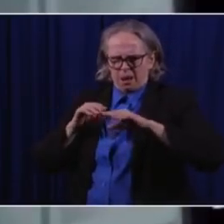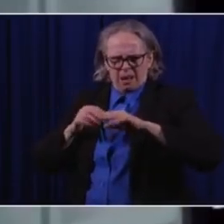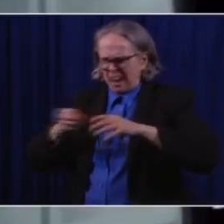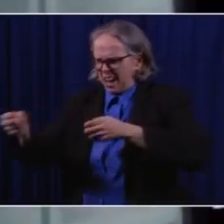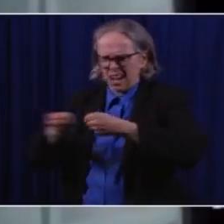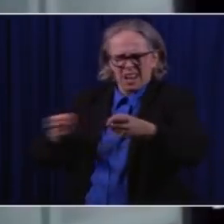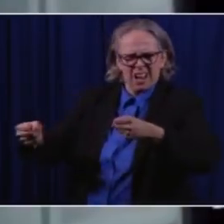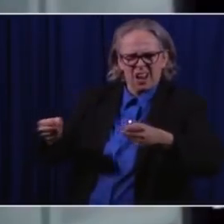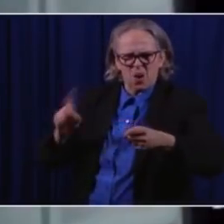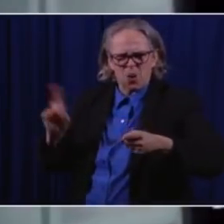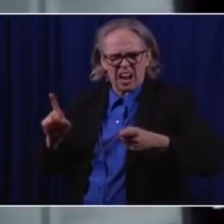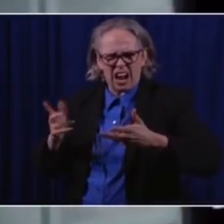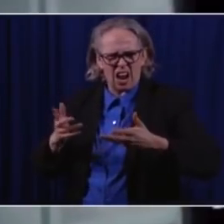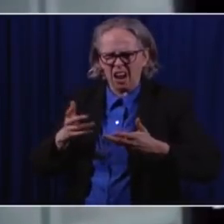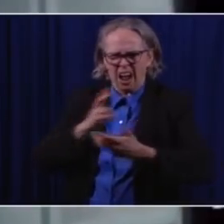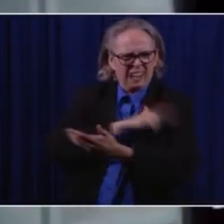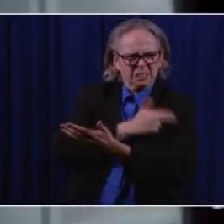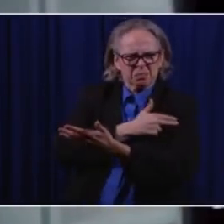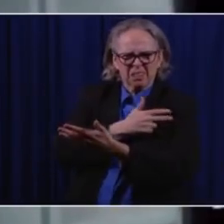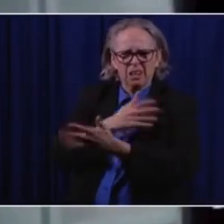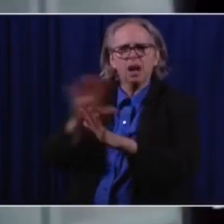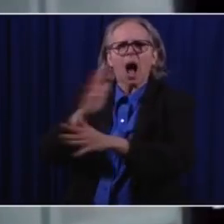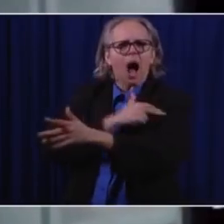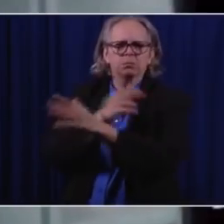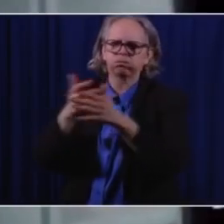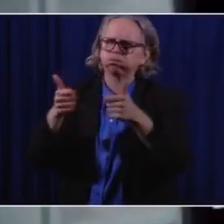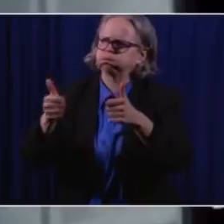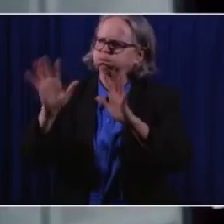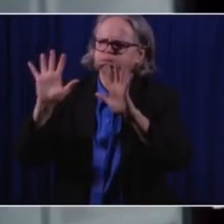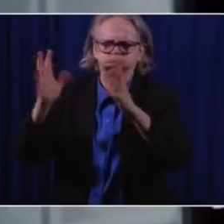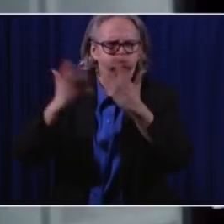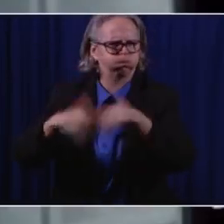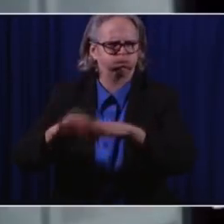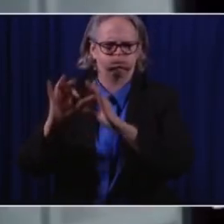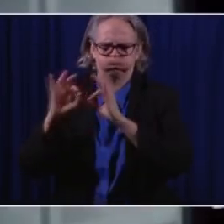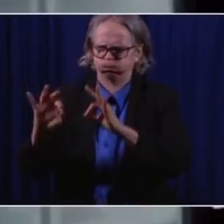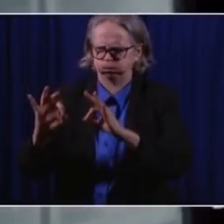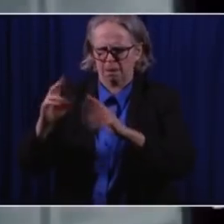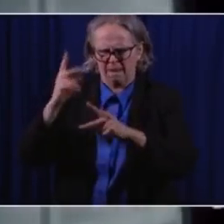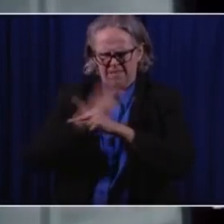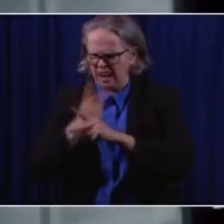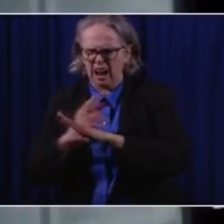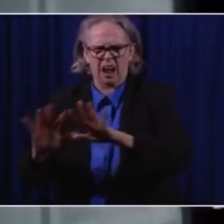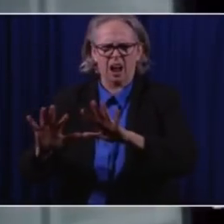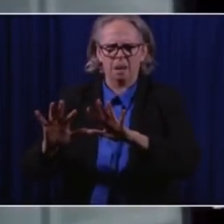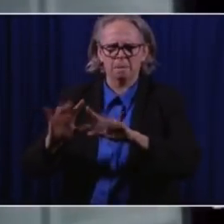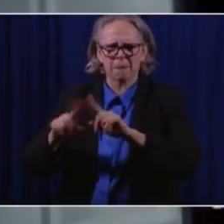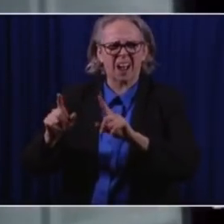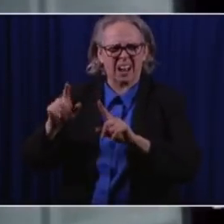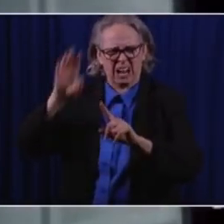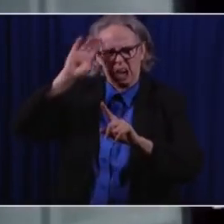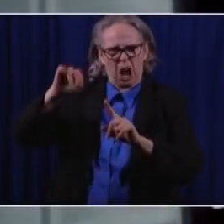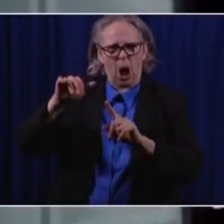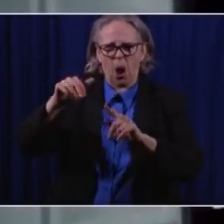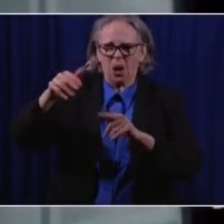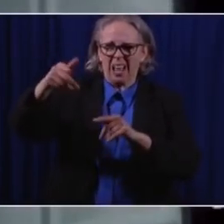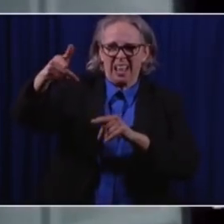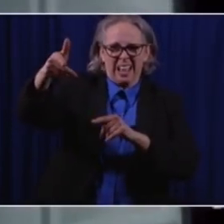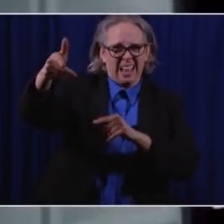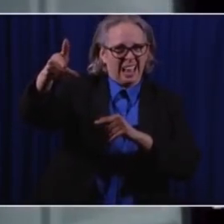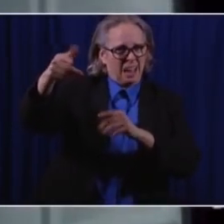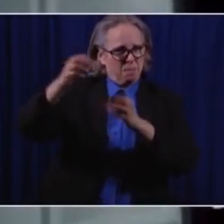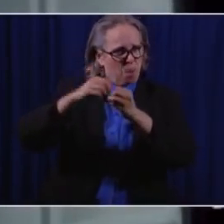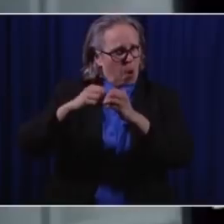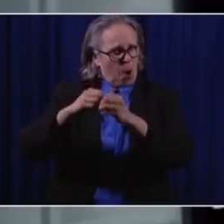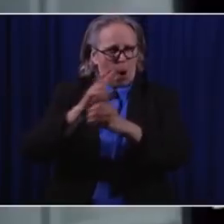working a lot of hours to try to support those plans. But, you know, the blizzard and the tidal wave feels like it's coming to us, and that